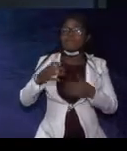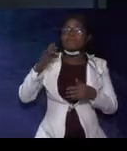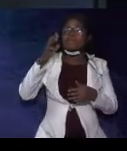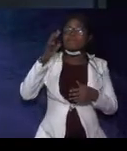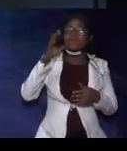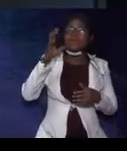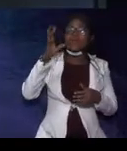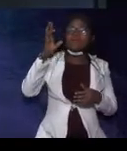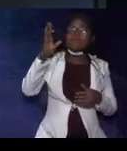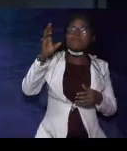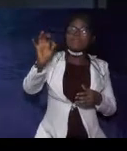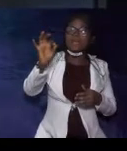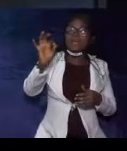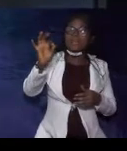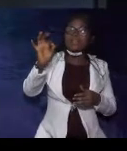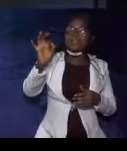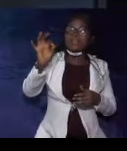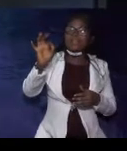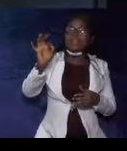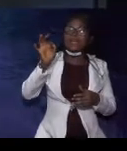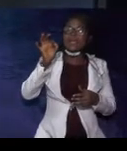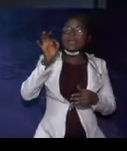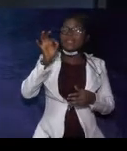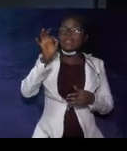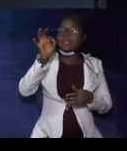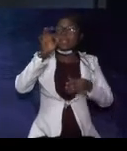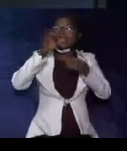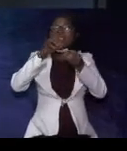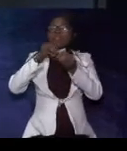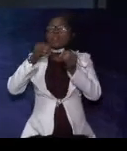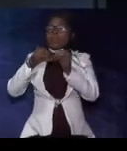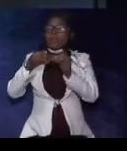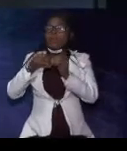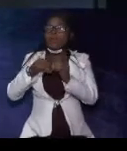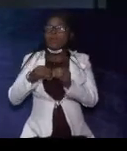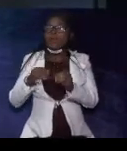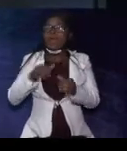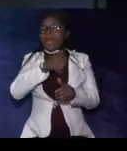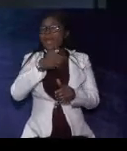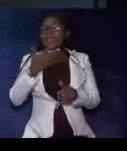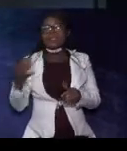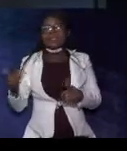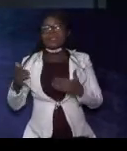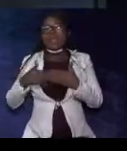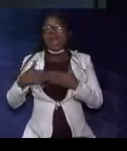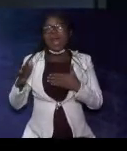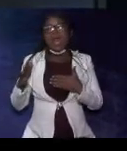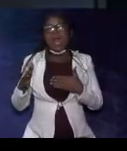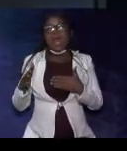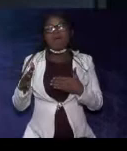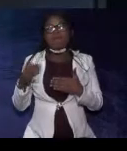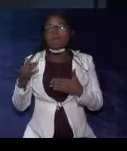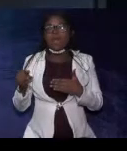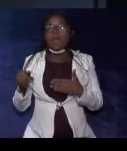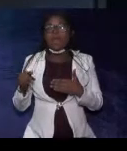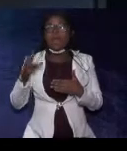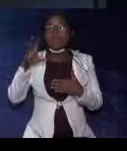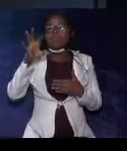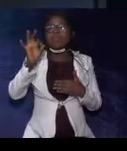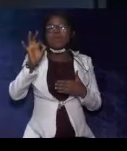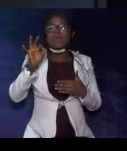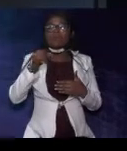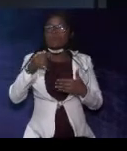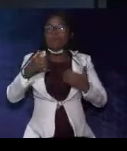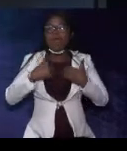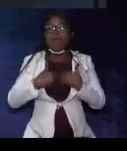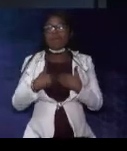2, 3, 4, 5, 6, 7, 8, 9. You will have 9 digits maximum. Anything after 9 digits, you